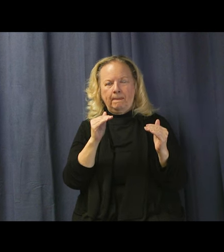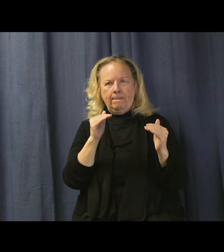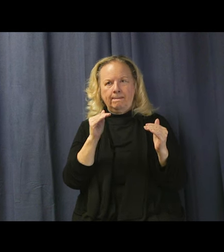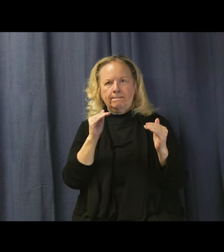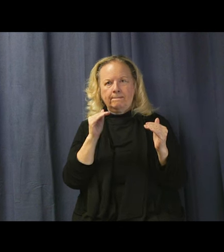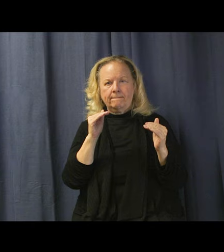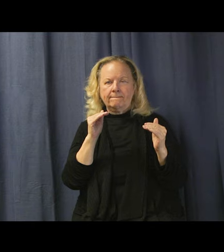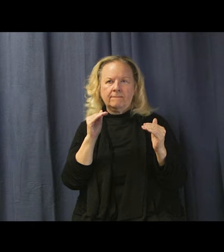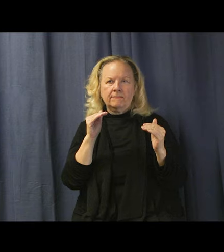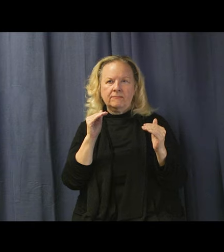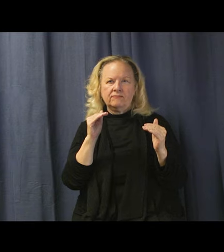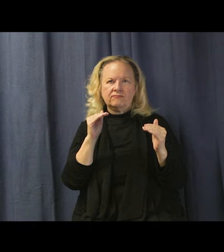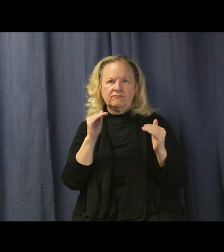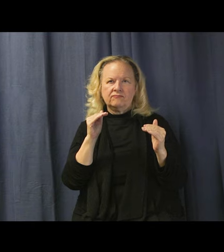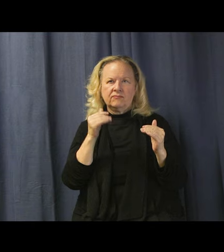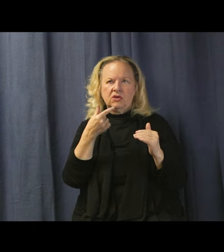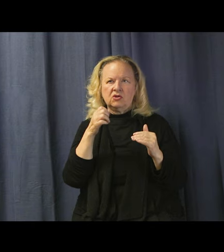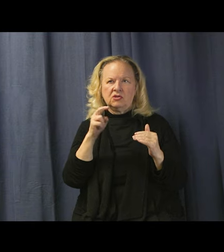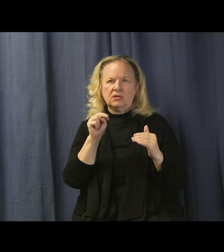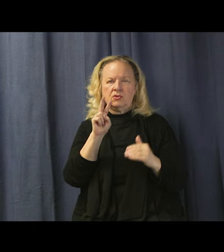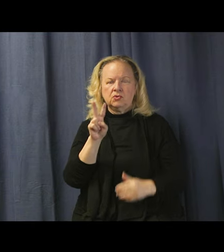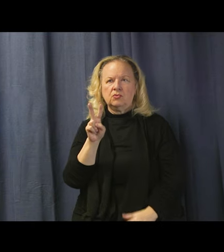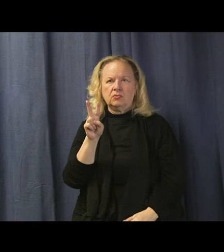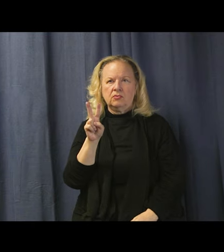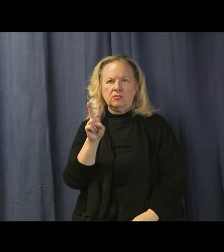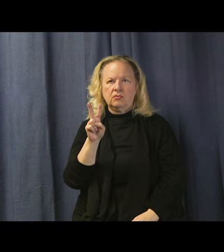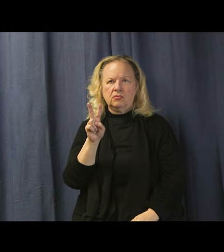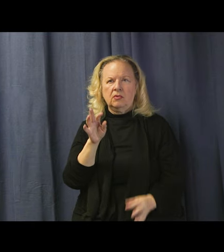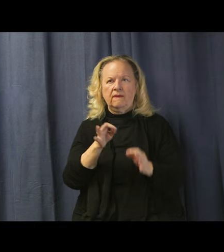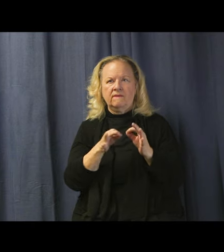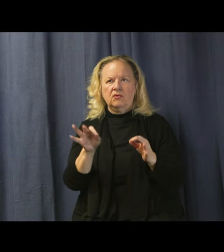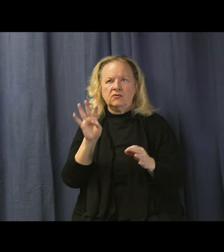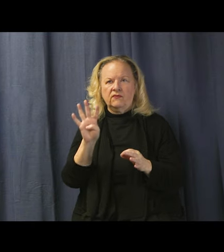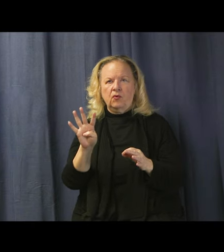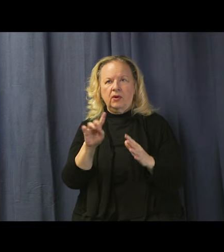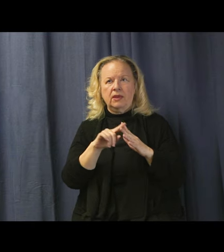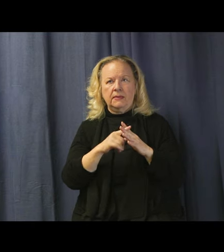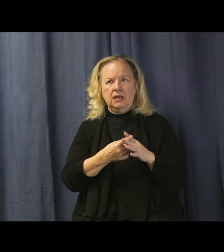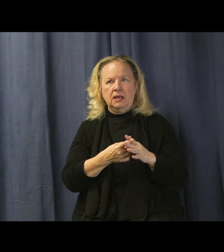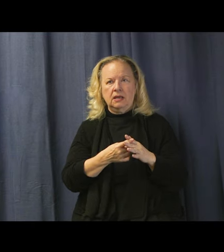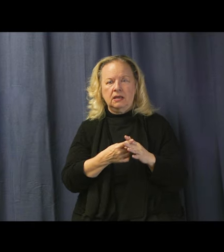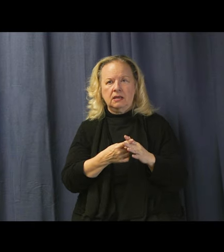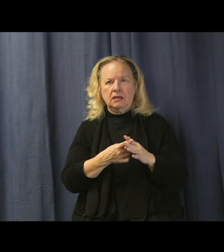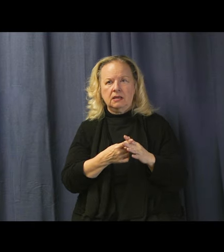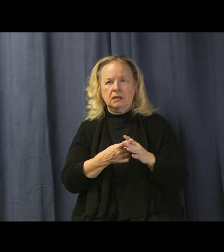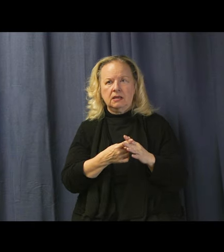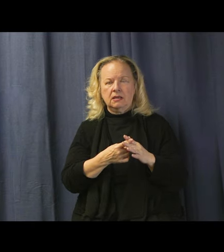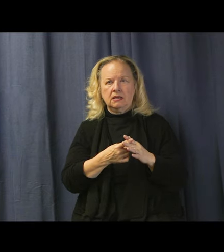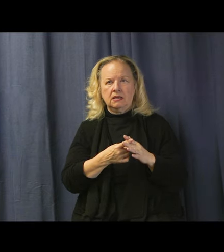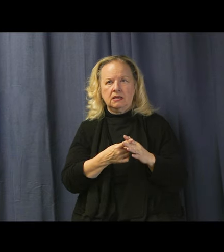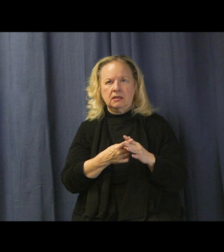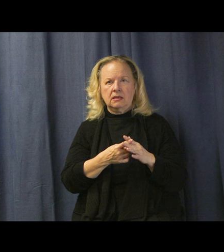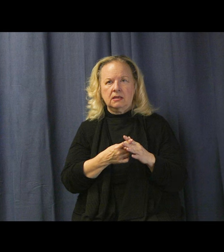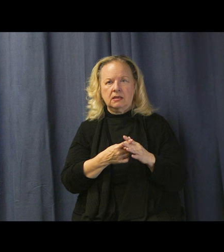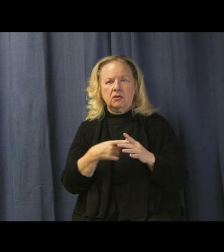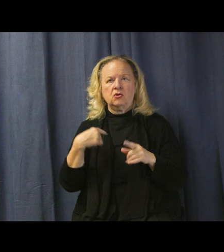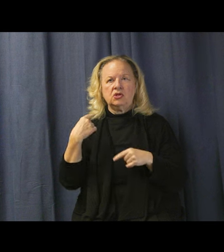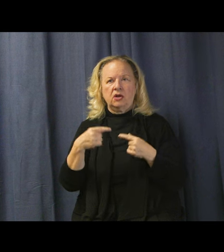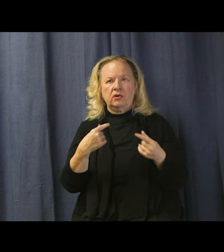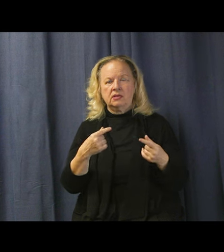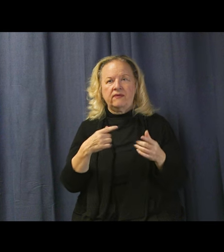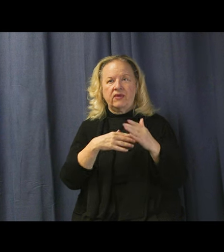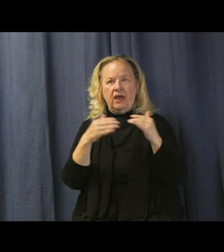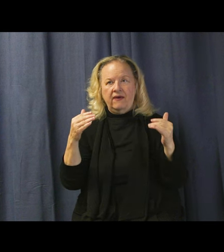see. In Genesis 2, verse 4, in the beginning, it says, these are the generations of